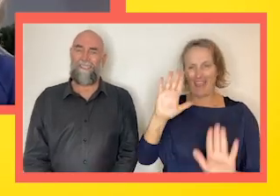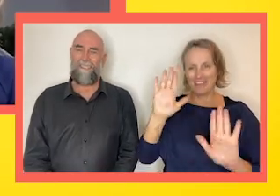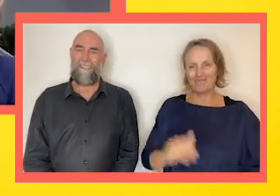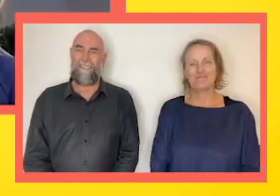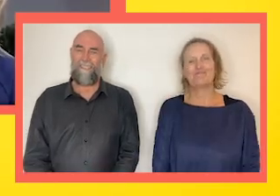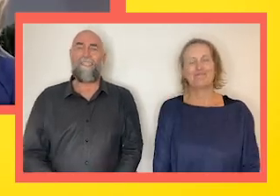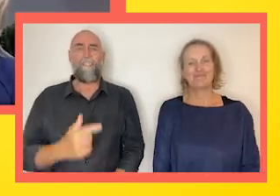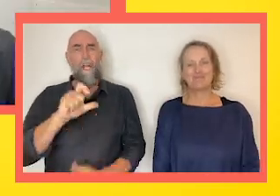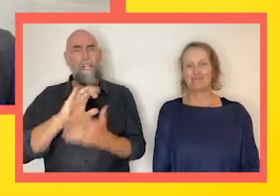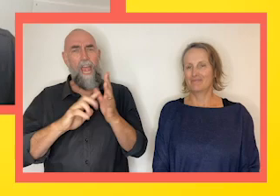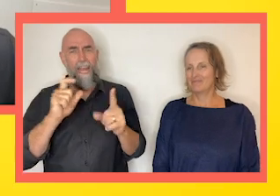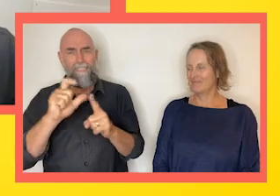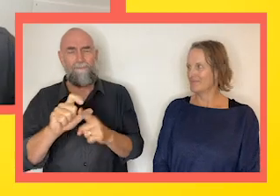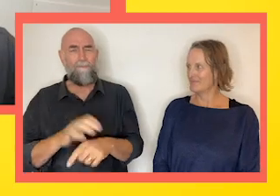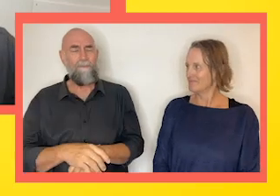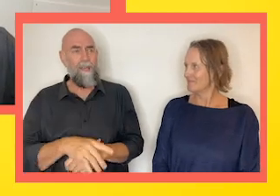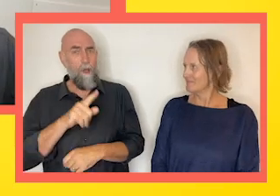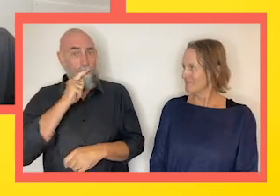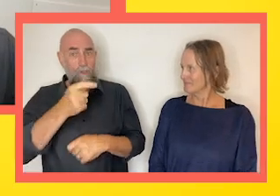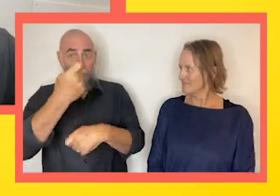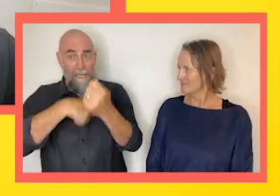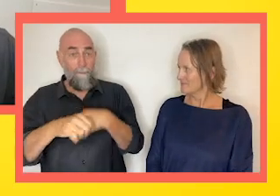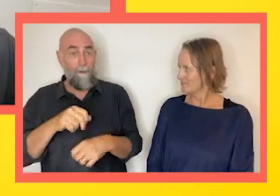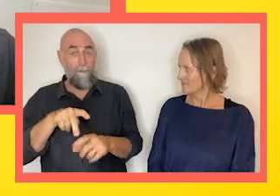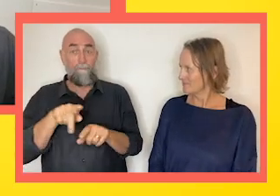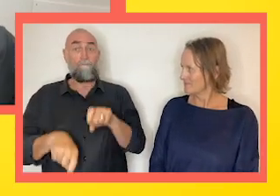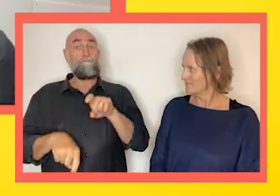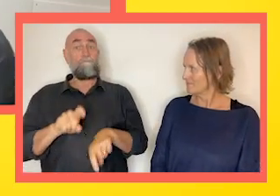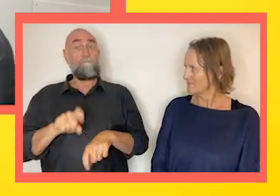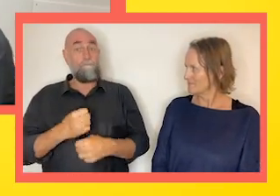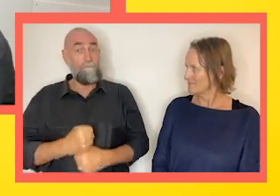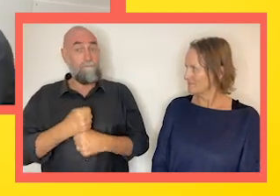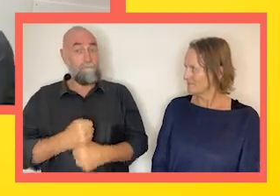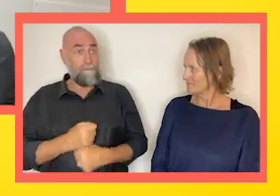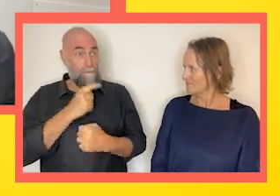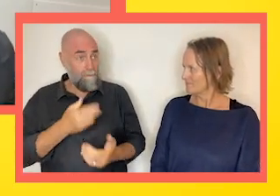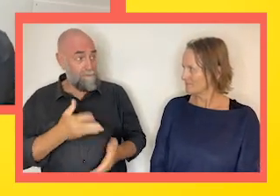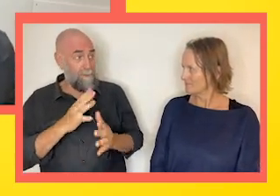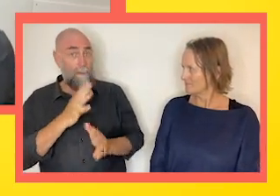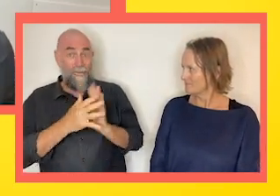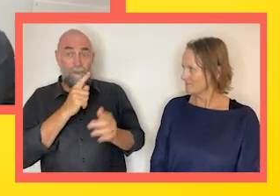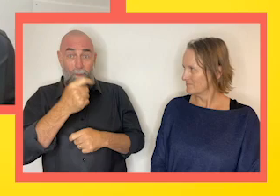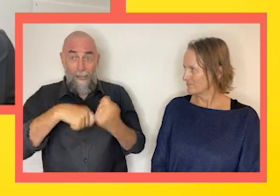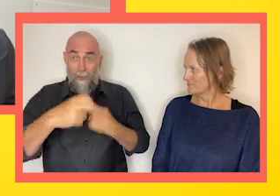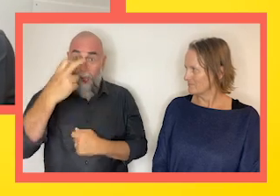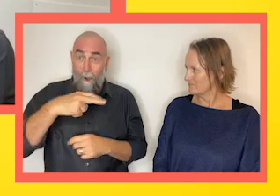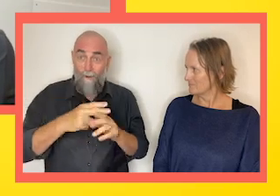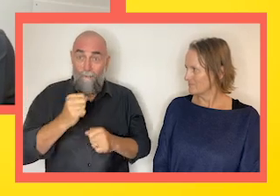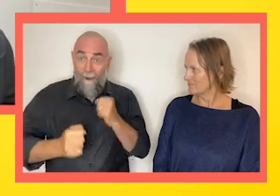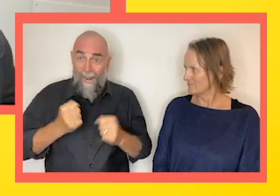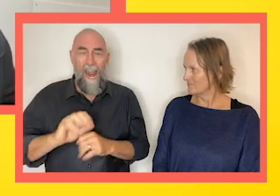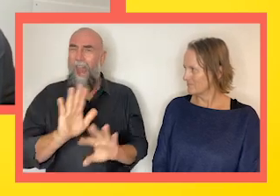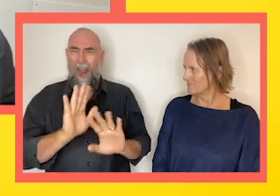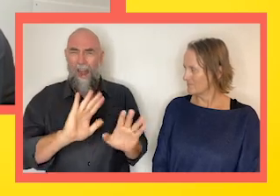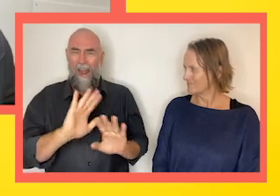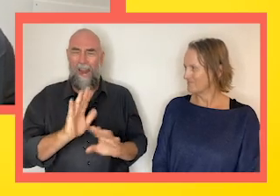guys. Chad Perris, would you ever become a para equestrian? I'm not saying you're getting towards the twilight of your athletic career. I